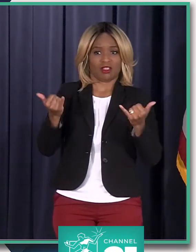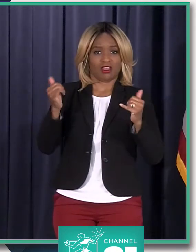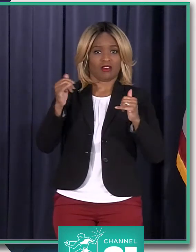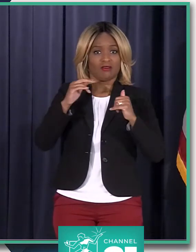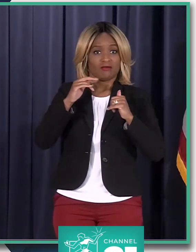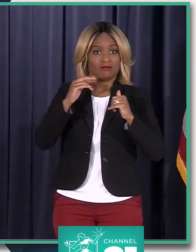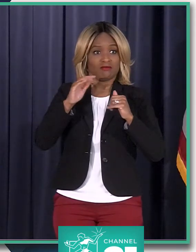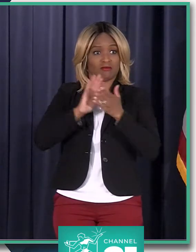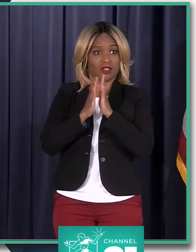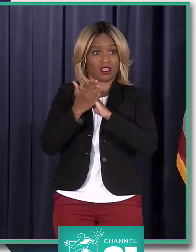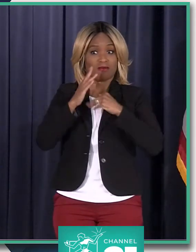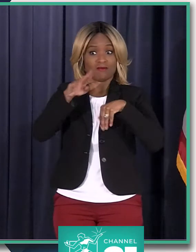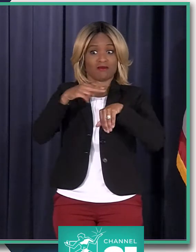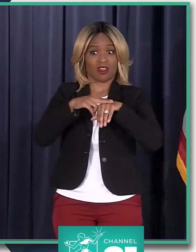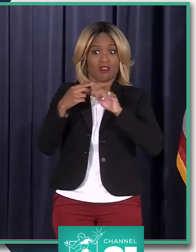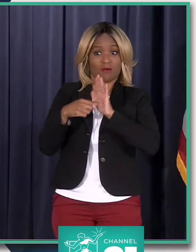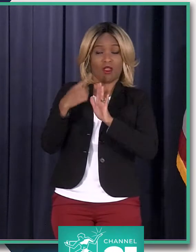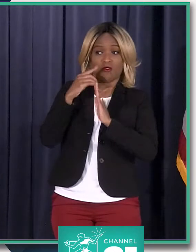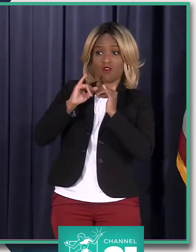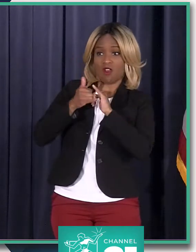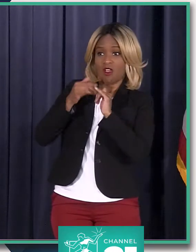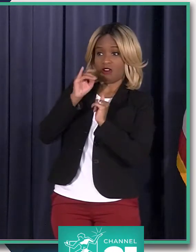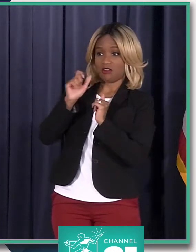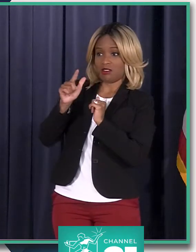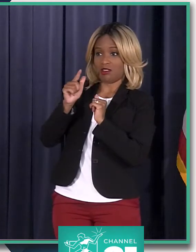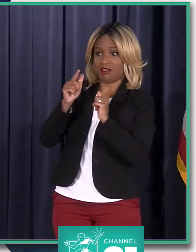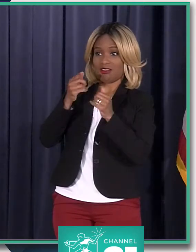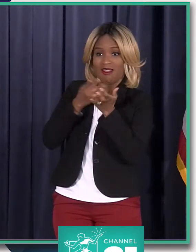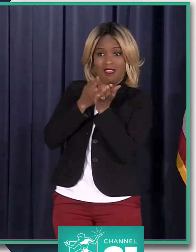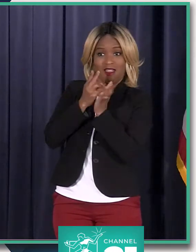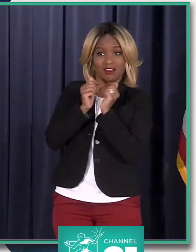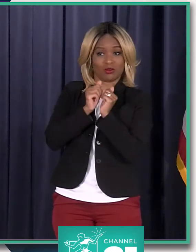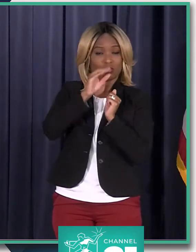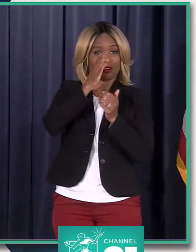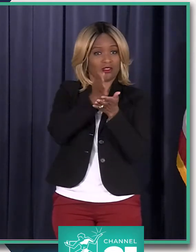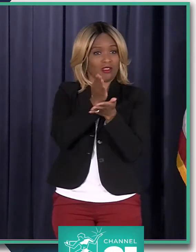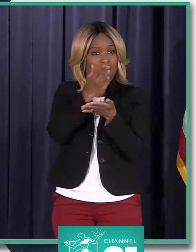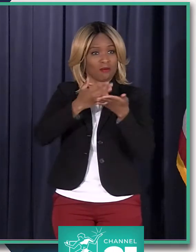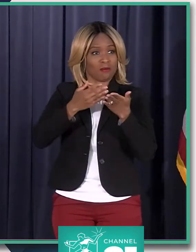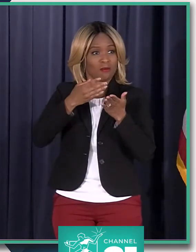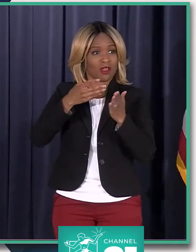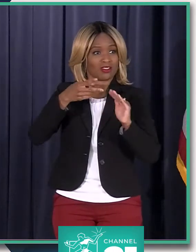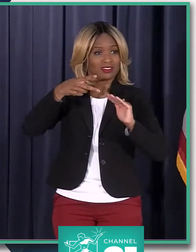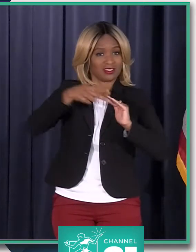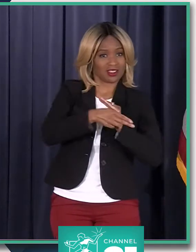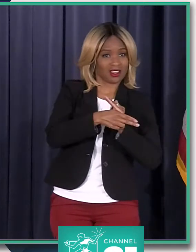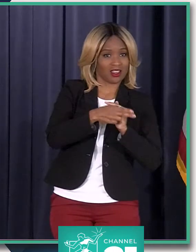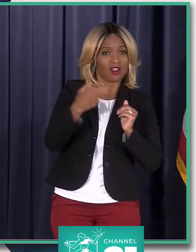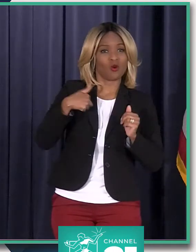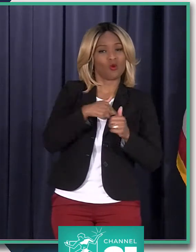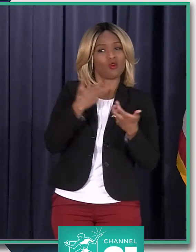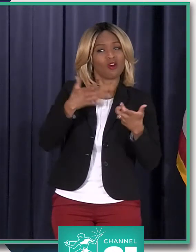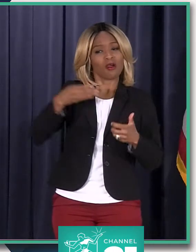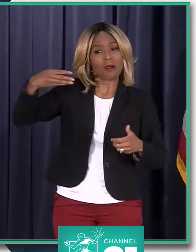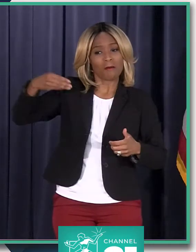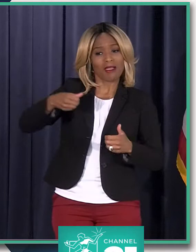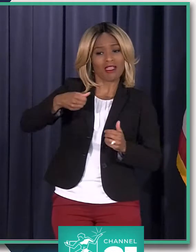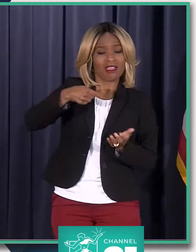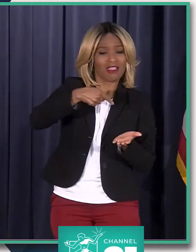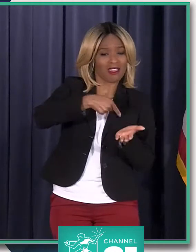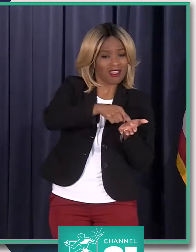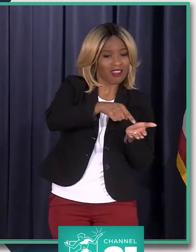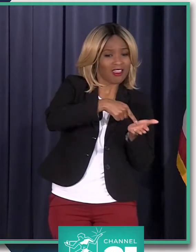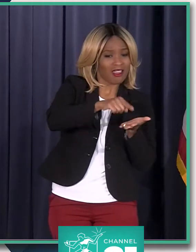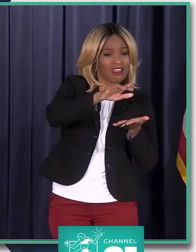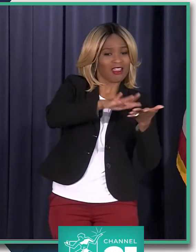model for dealing honestly with your budget deficits. We've already paid down $180 million in principal